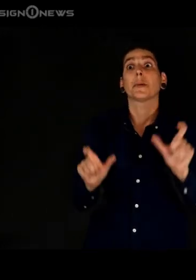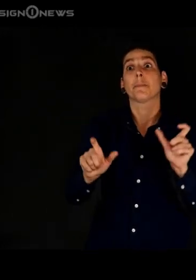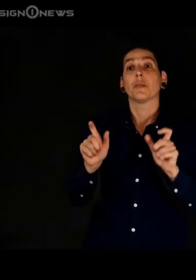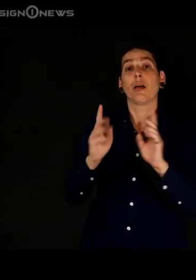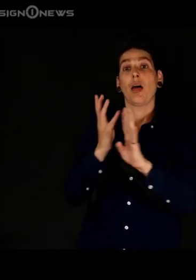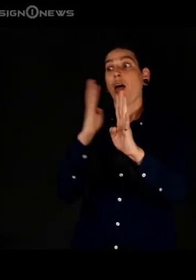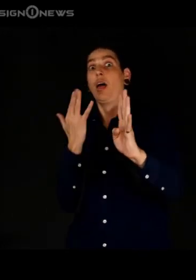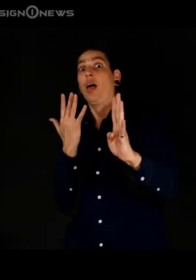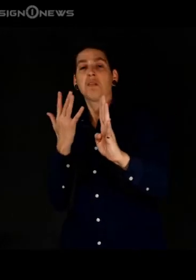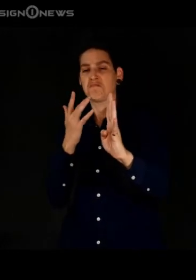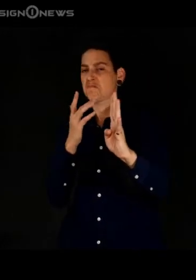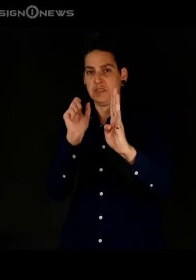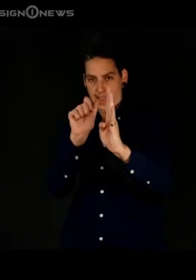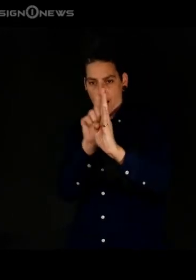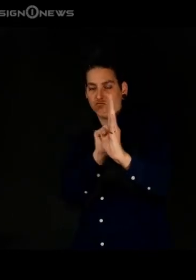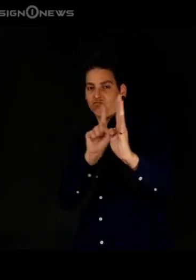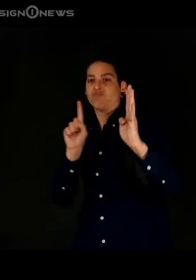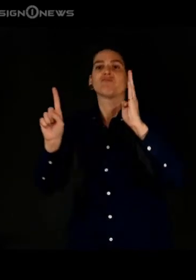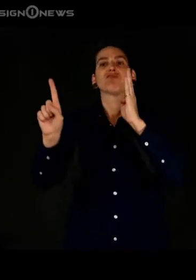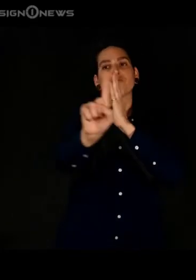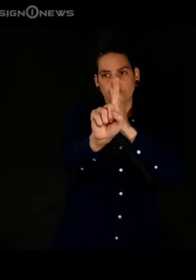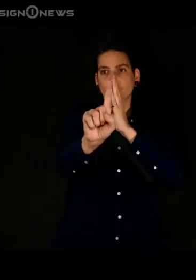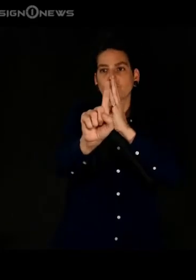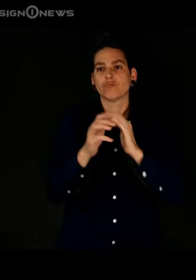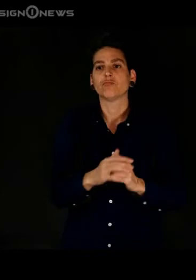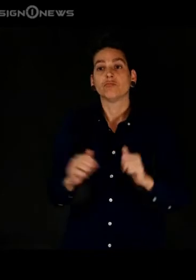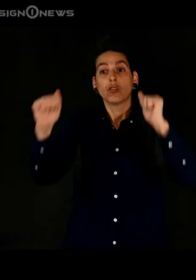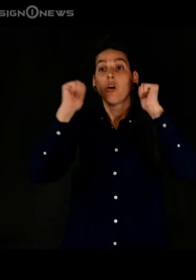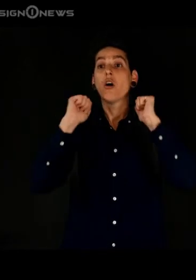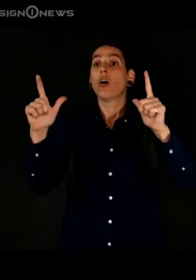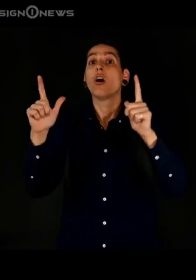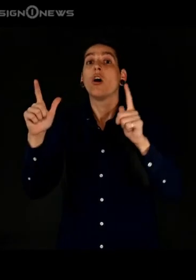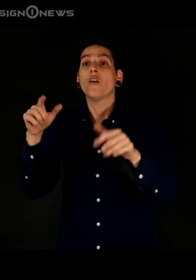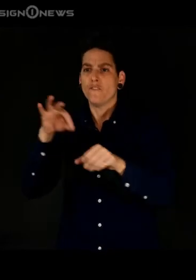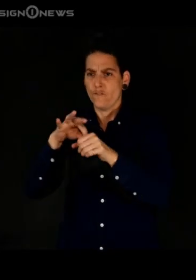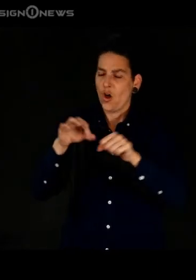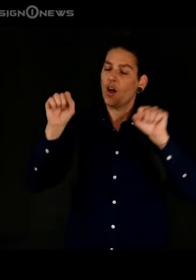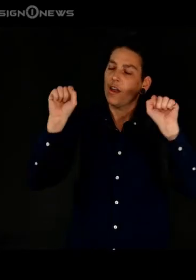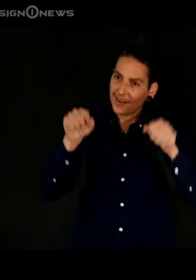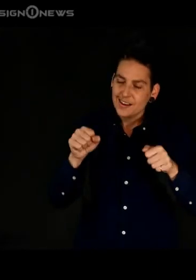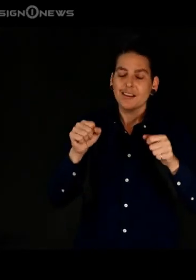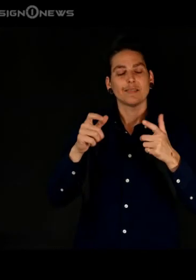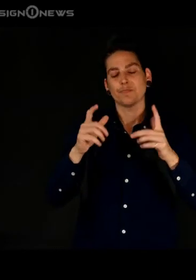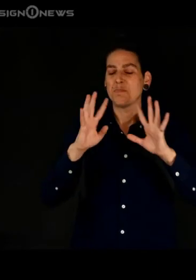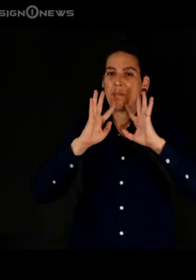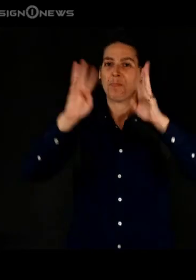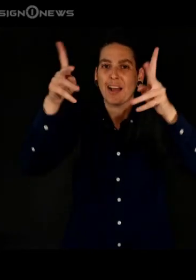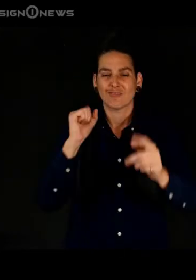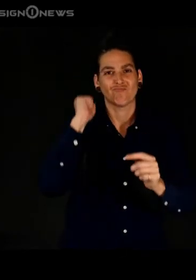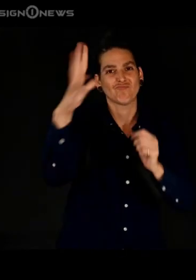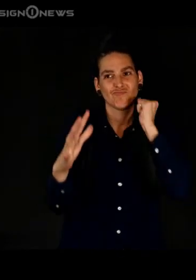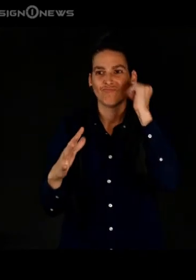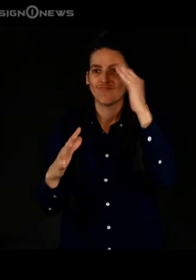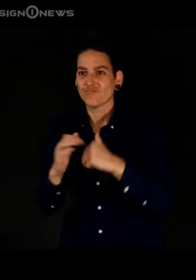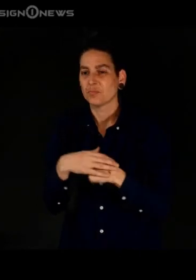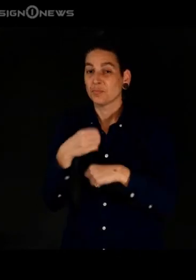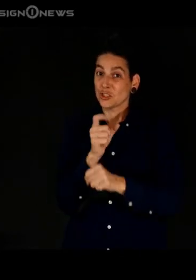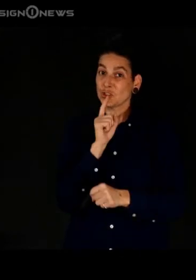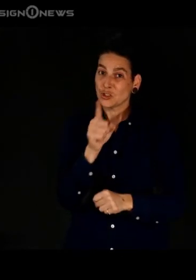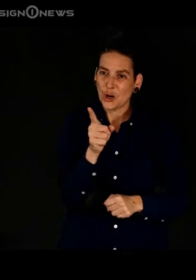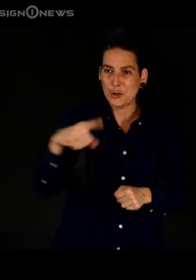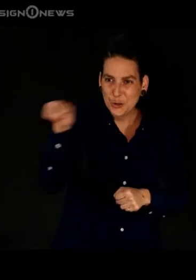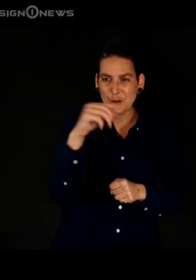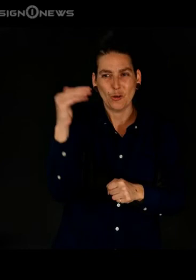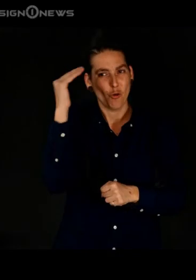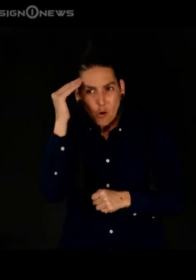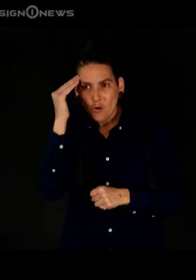election day. We all have a voice and need to speak up. Make sure you know what you